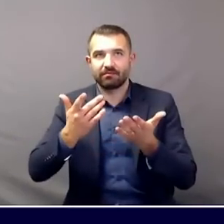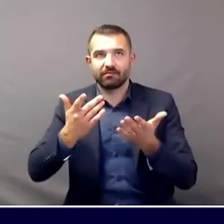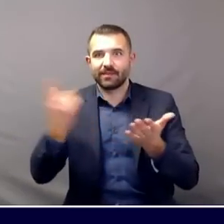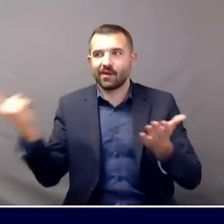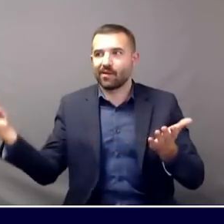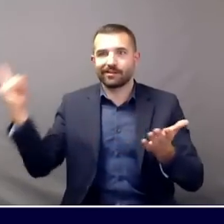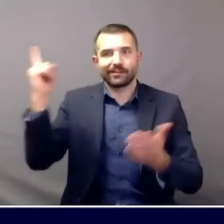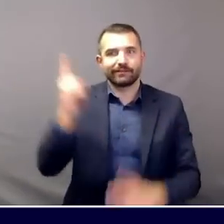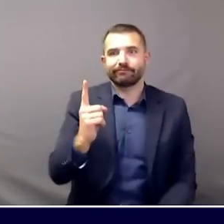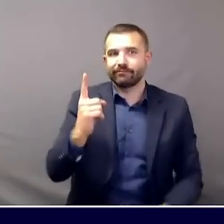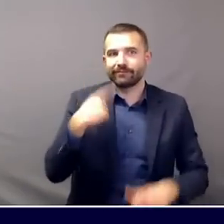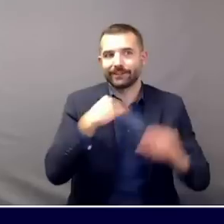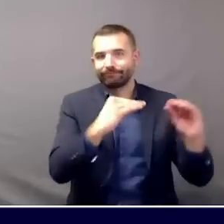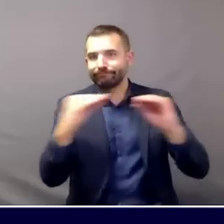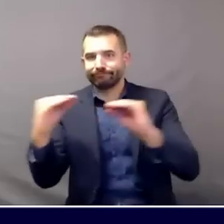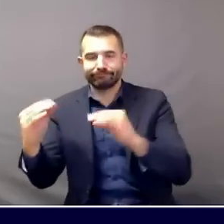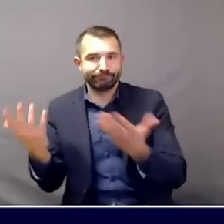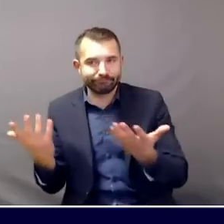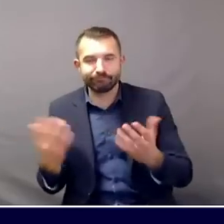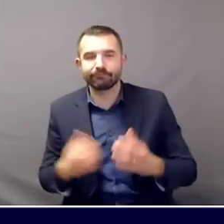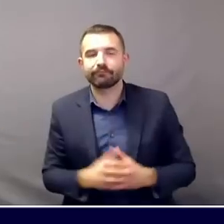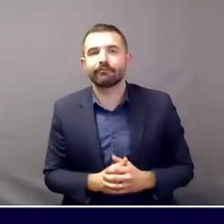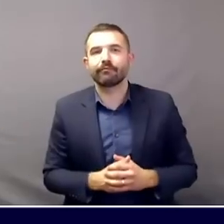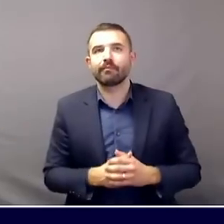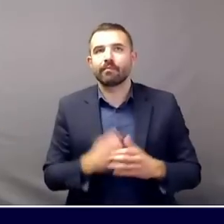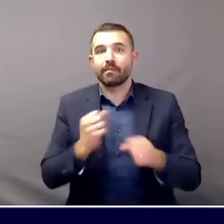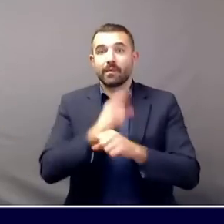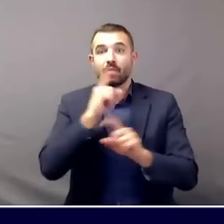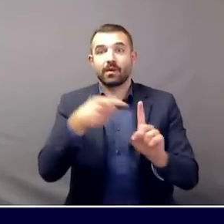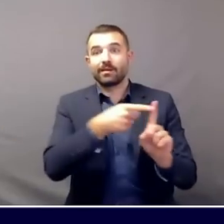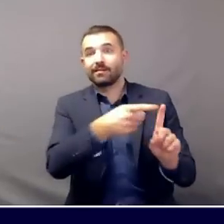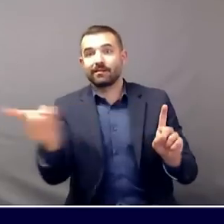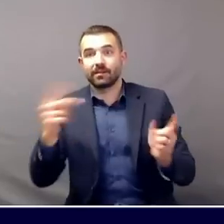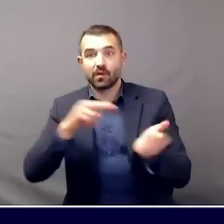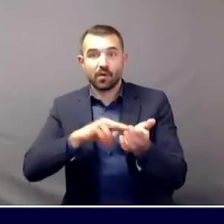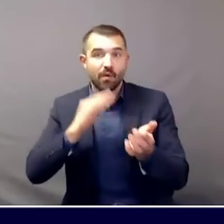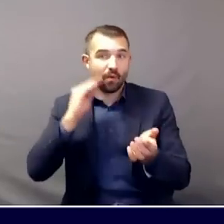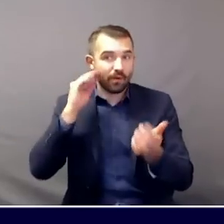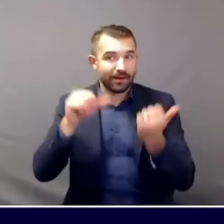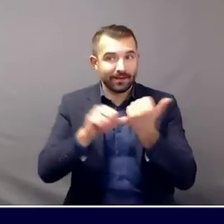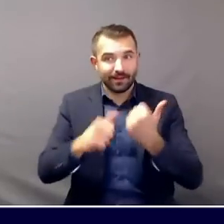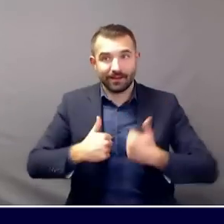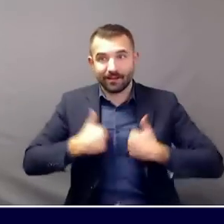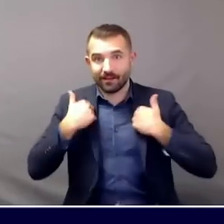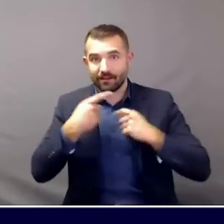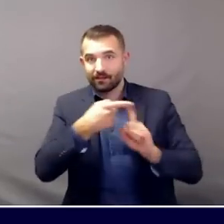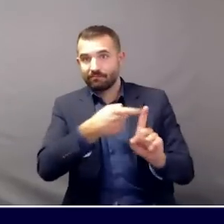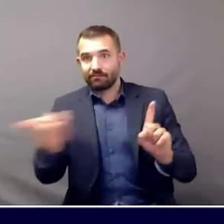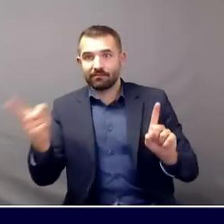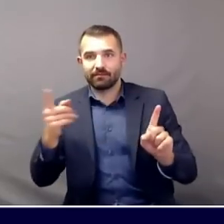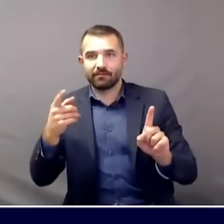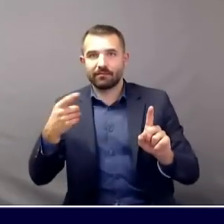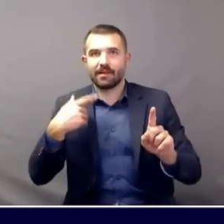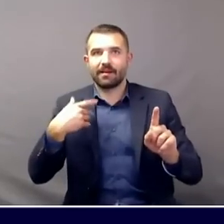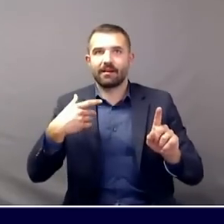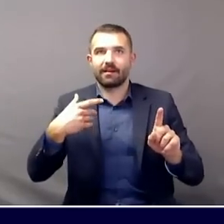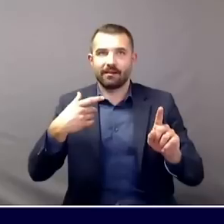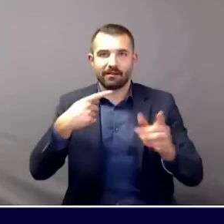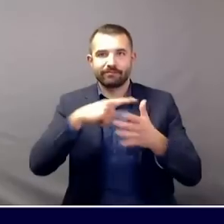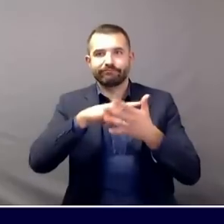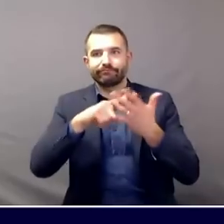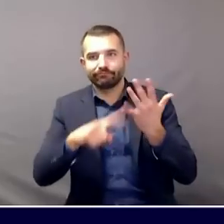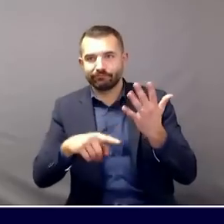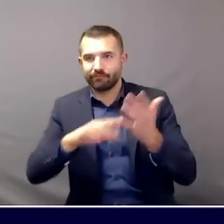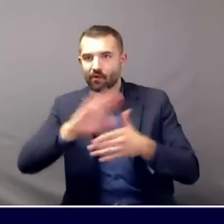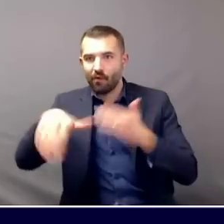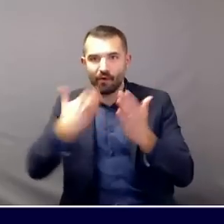all-out effort to ensure that nursing facilities as well as other congregate living facilities had the tools they need.